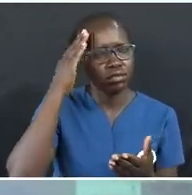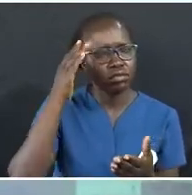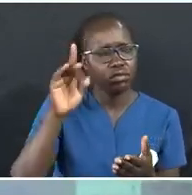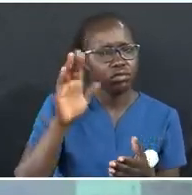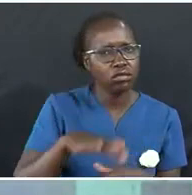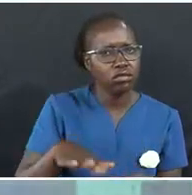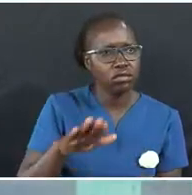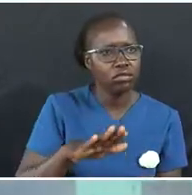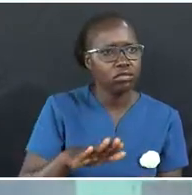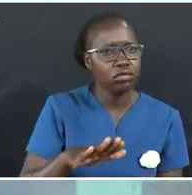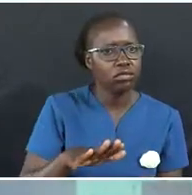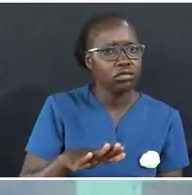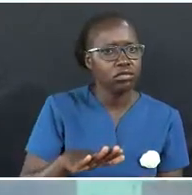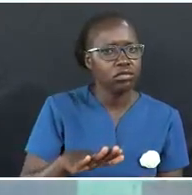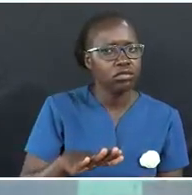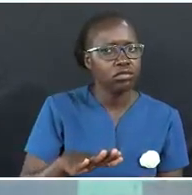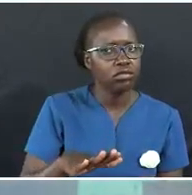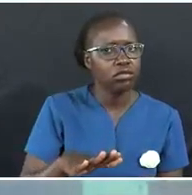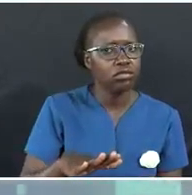where land was available.